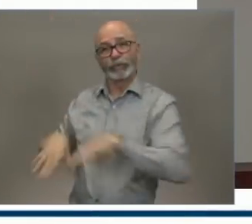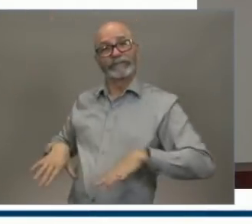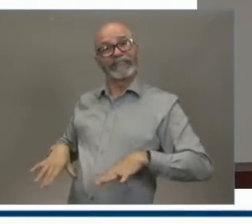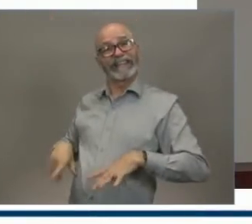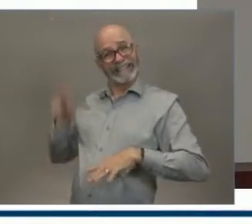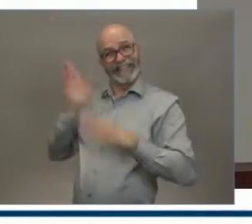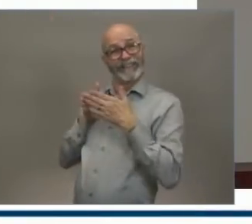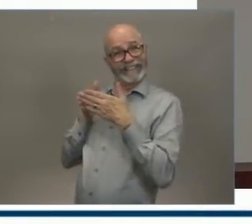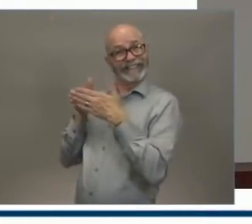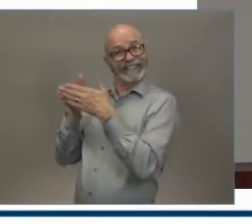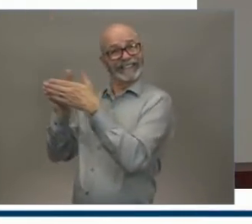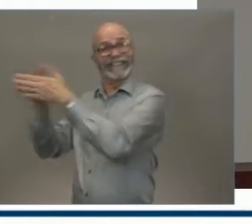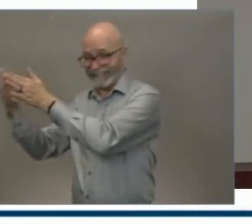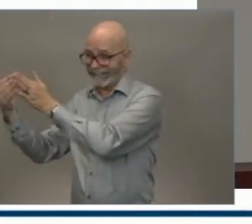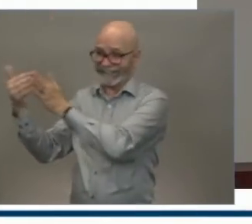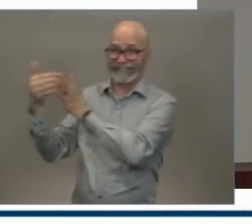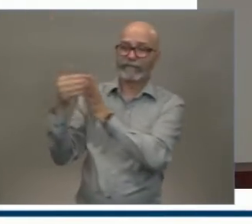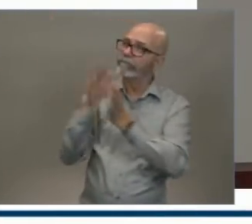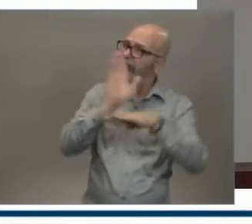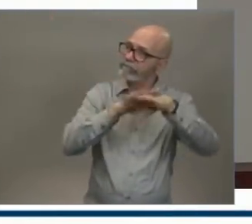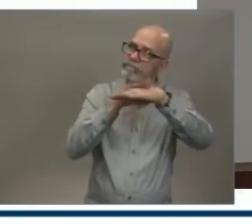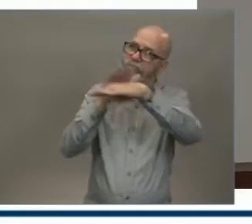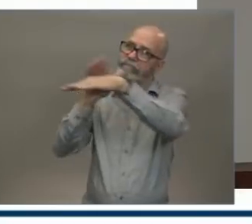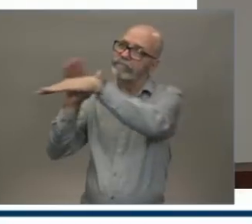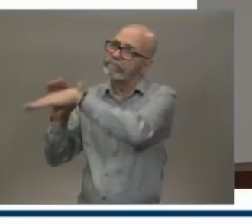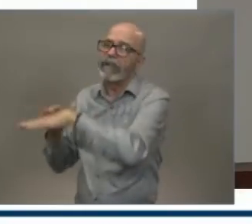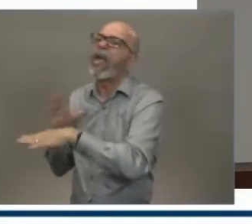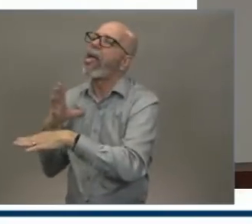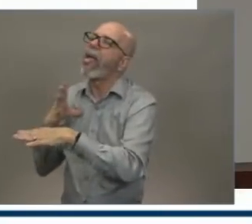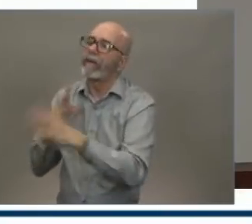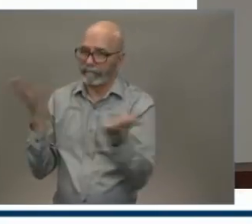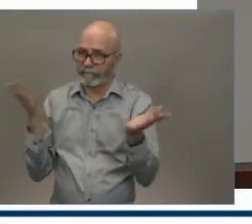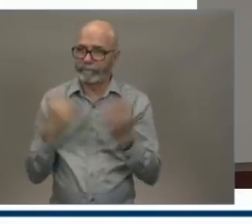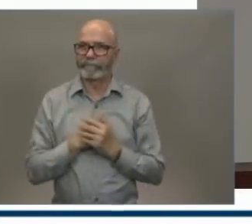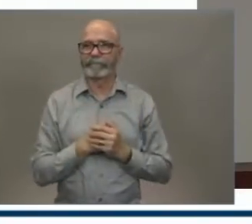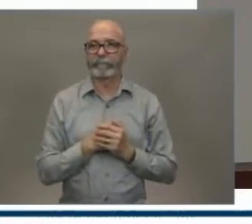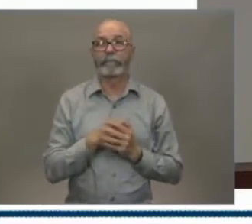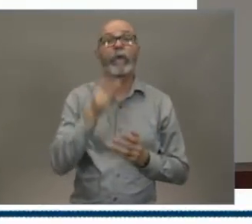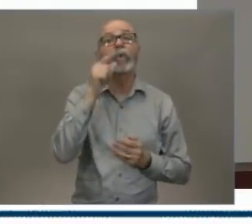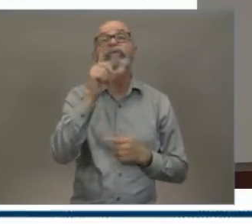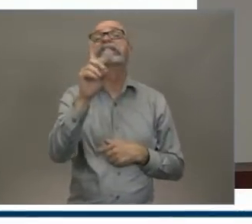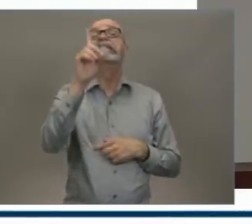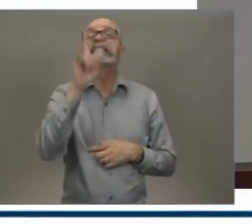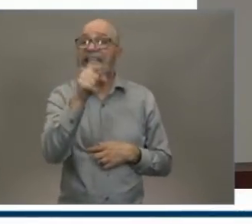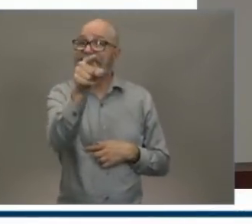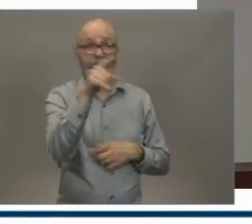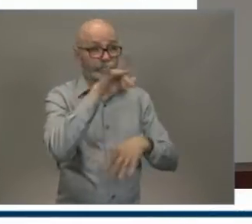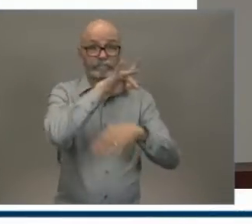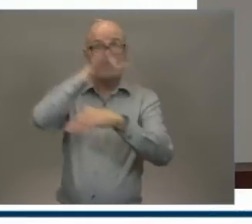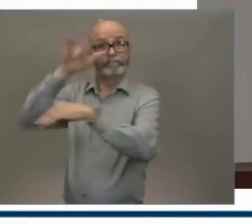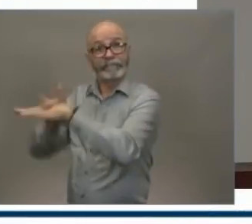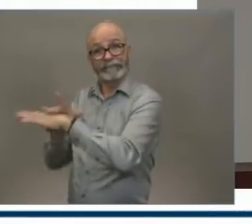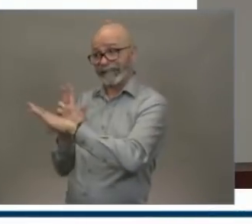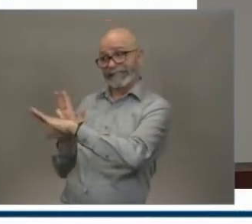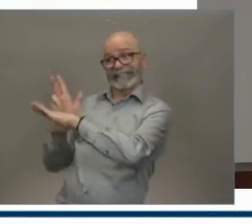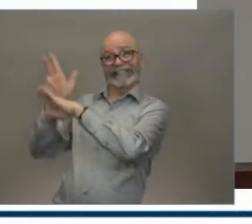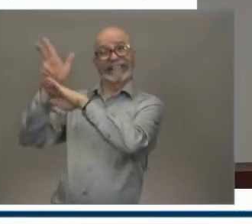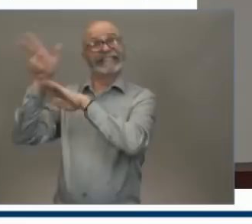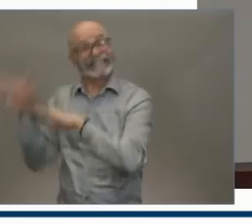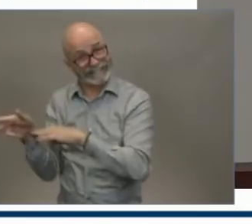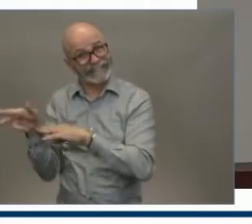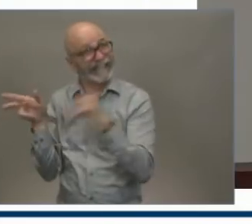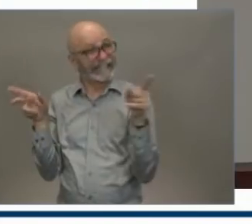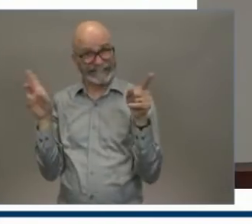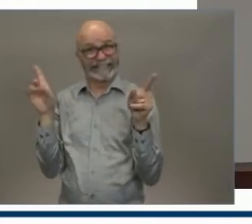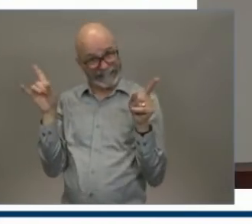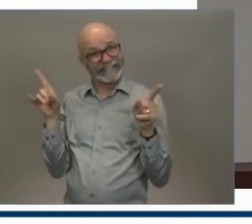through the Trucking Sector Council. And we're asking all those people who are on board those number of crossings to come forward